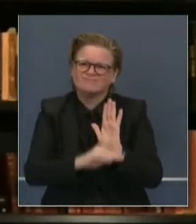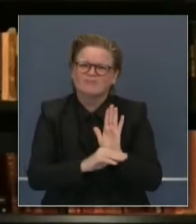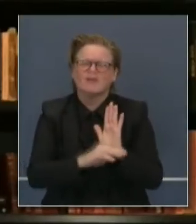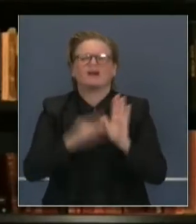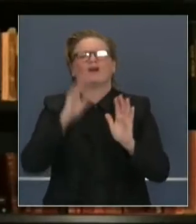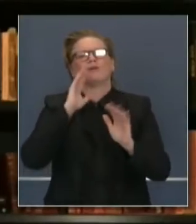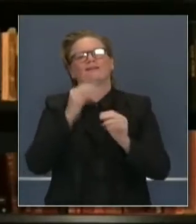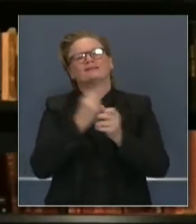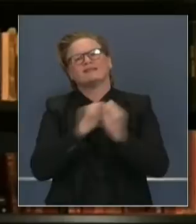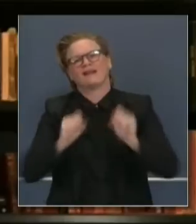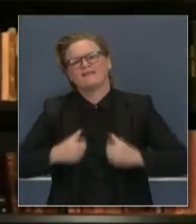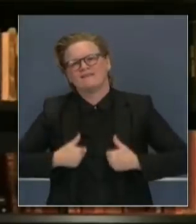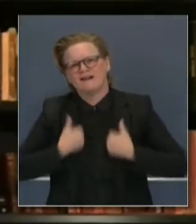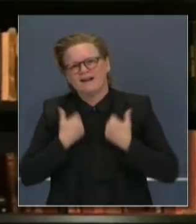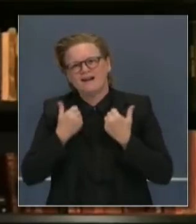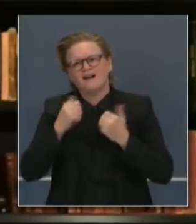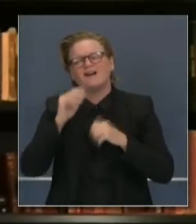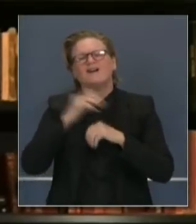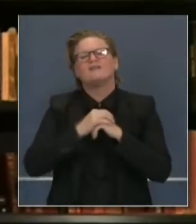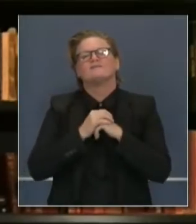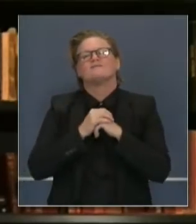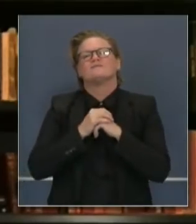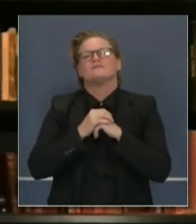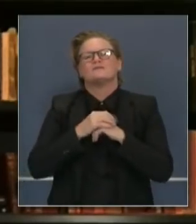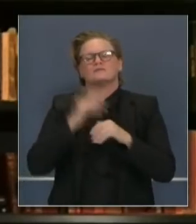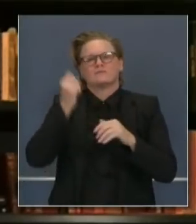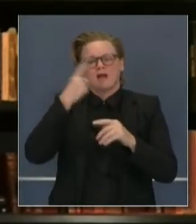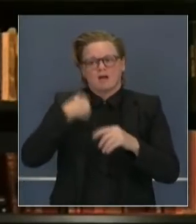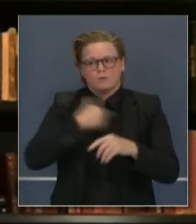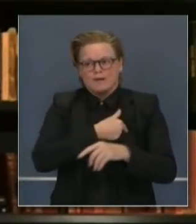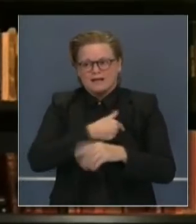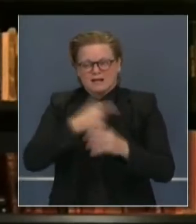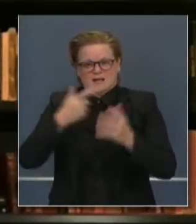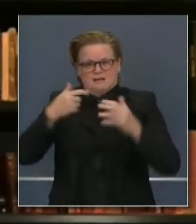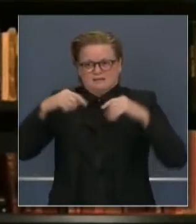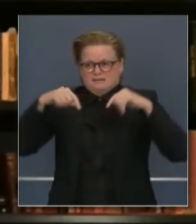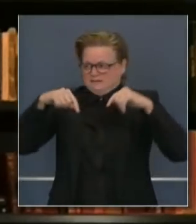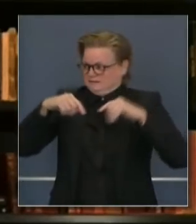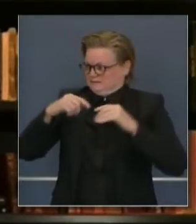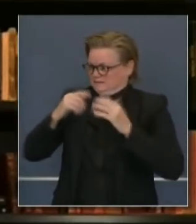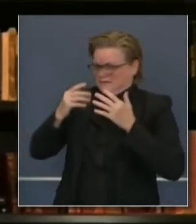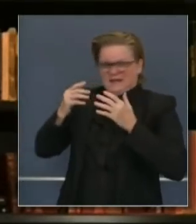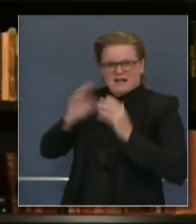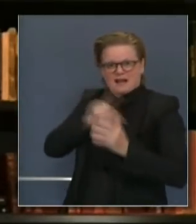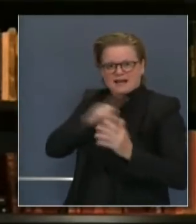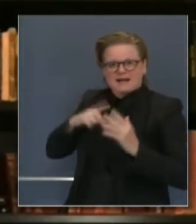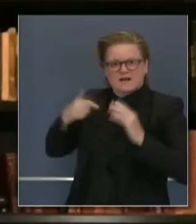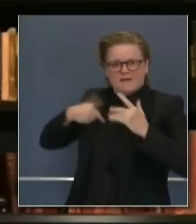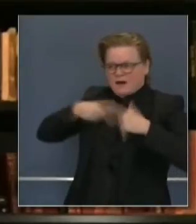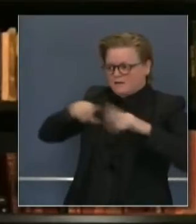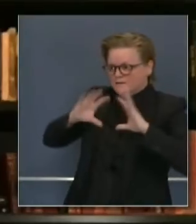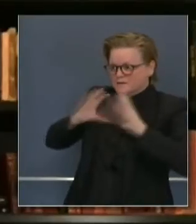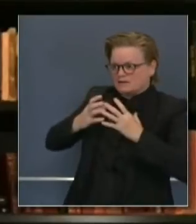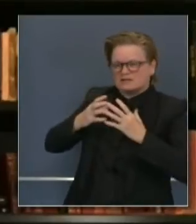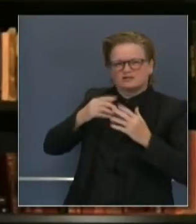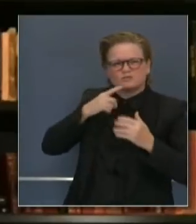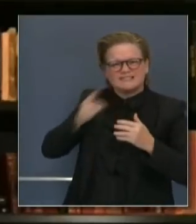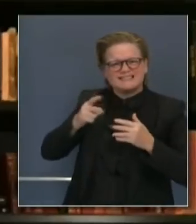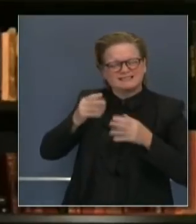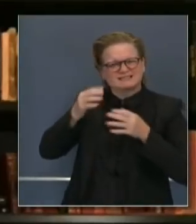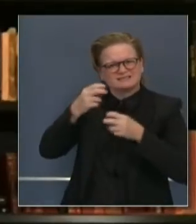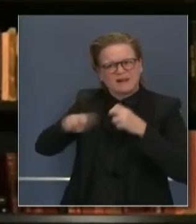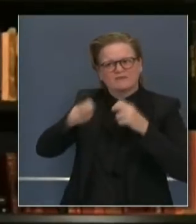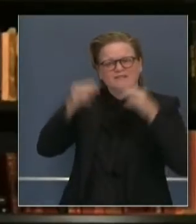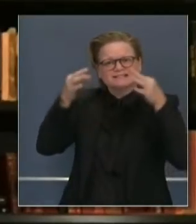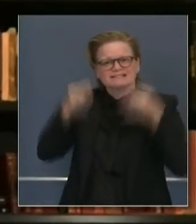of tough decisions that are required at this moment to get through the next number of weeks, to get through the next few months,